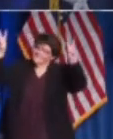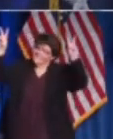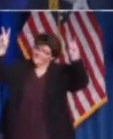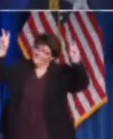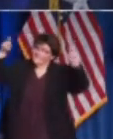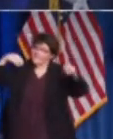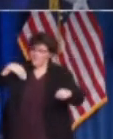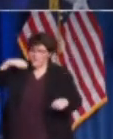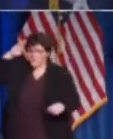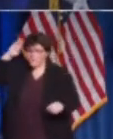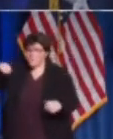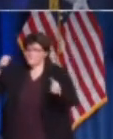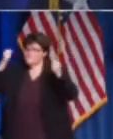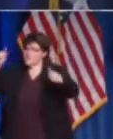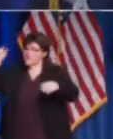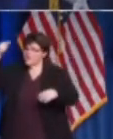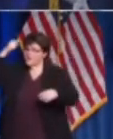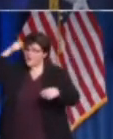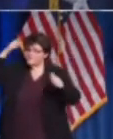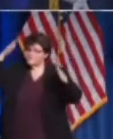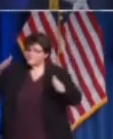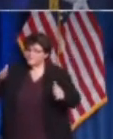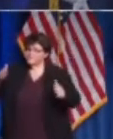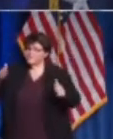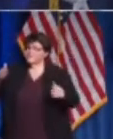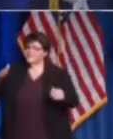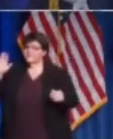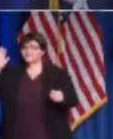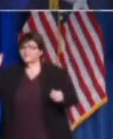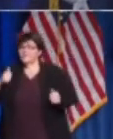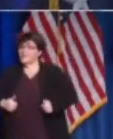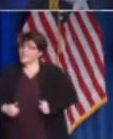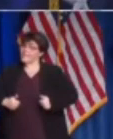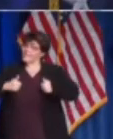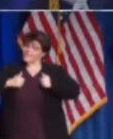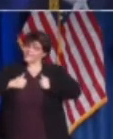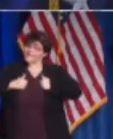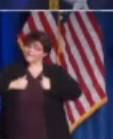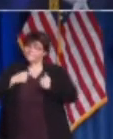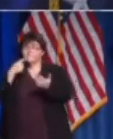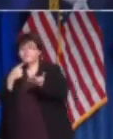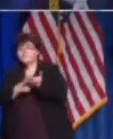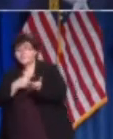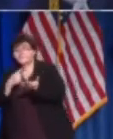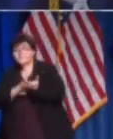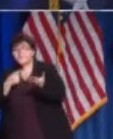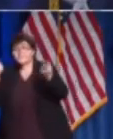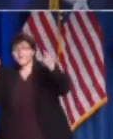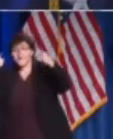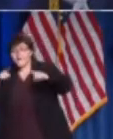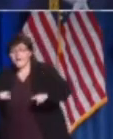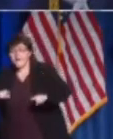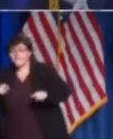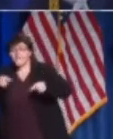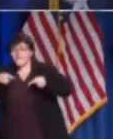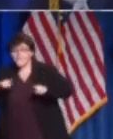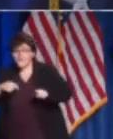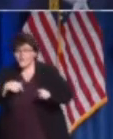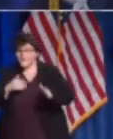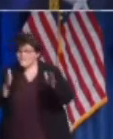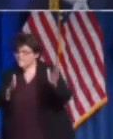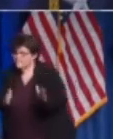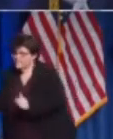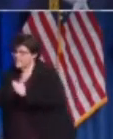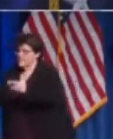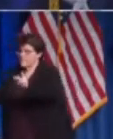this better than everybody, life is sometimes what happens to you while you're making other plans. Life is sometimes